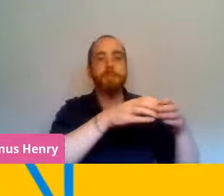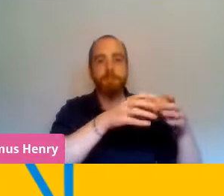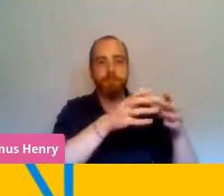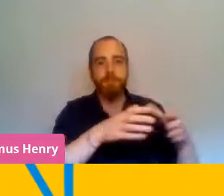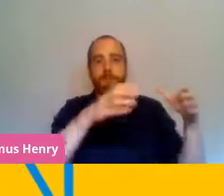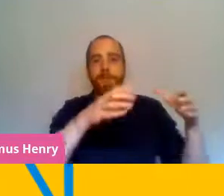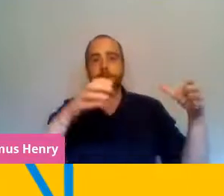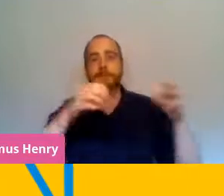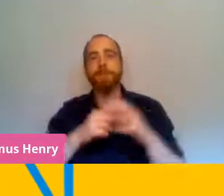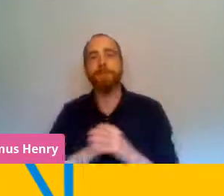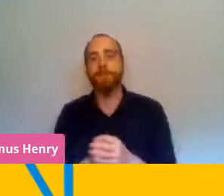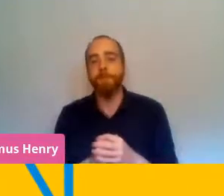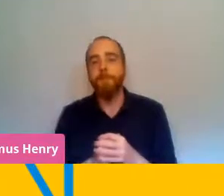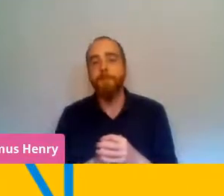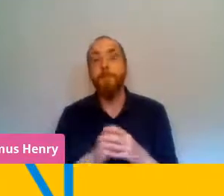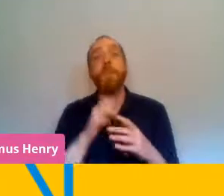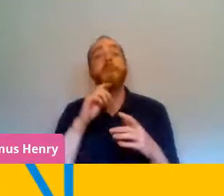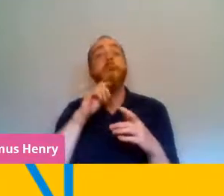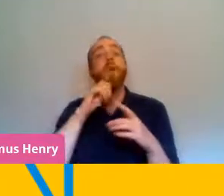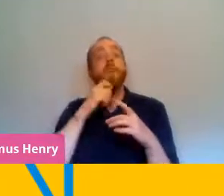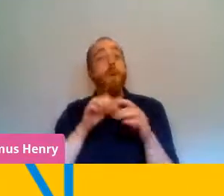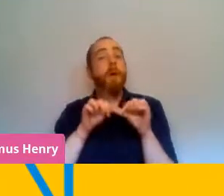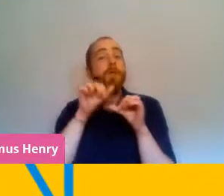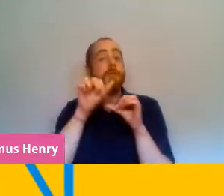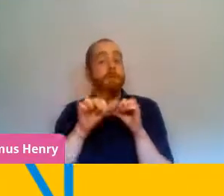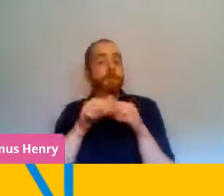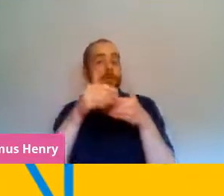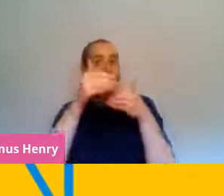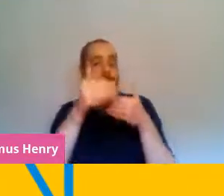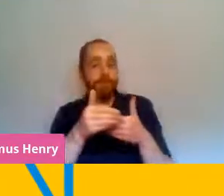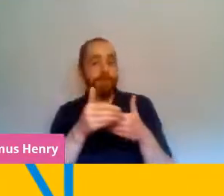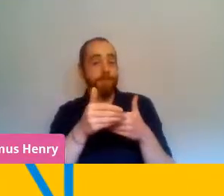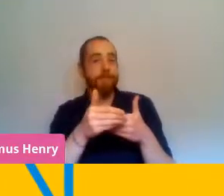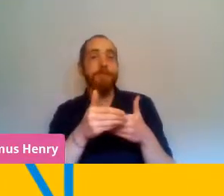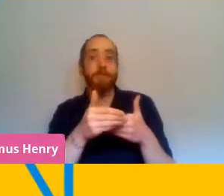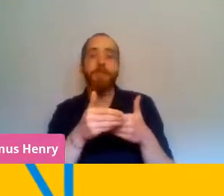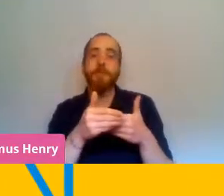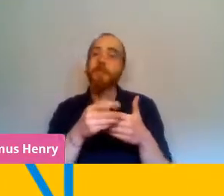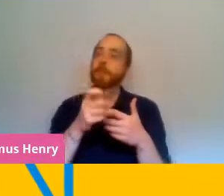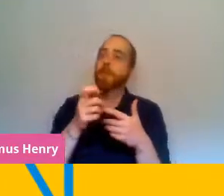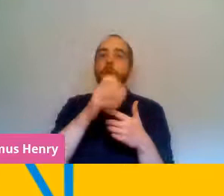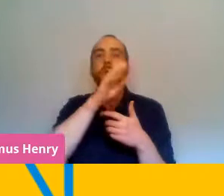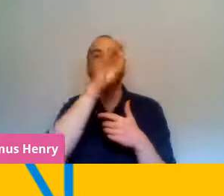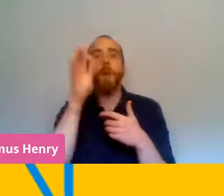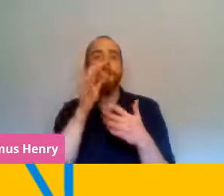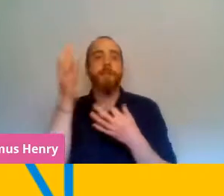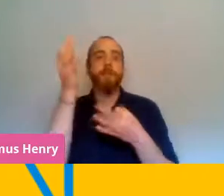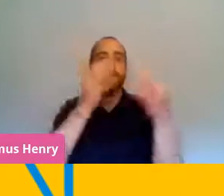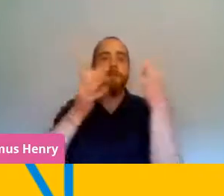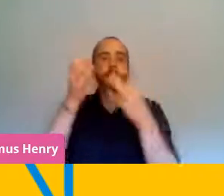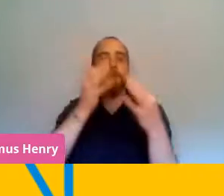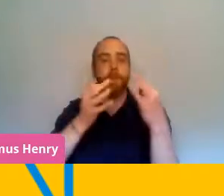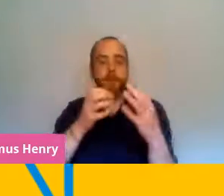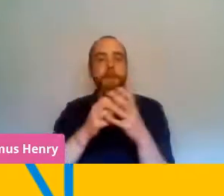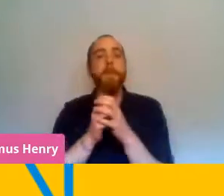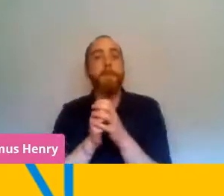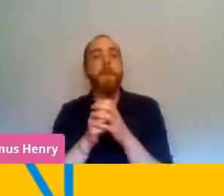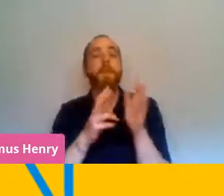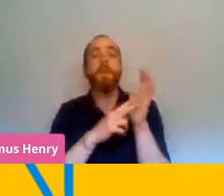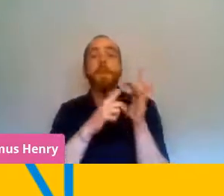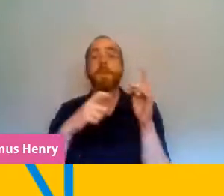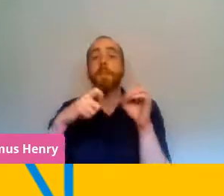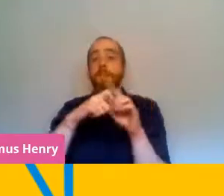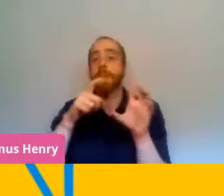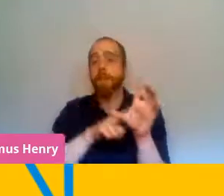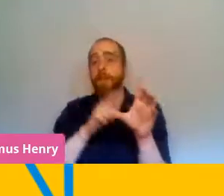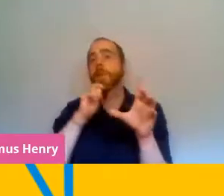We're going to move now into a session looking at some of the pre-submitted questions and any questions that have come up during the course of the speaks, which Vicky's going